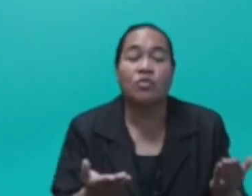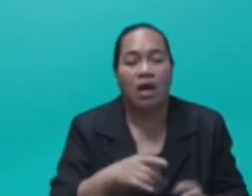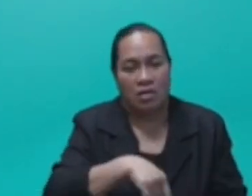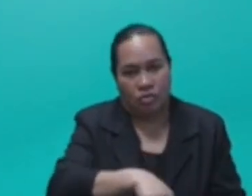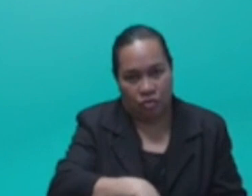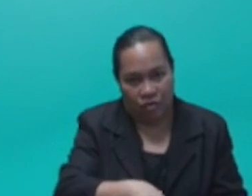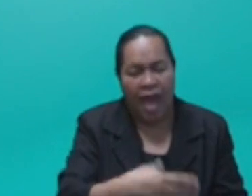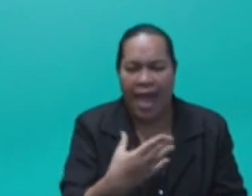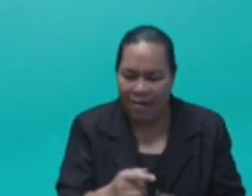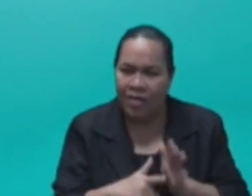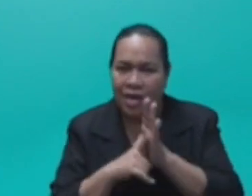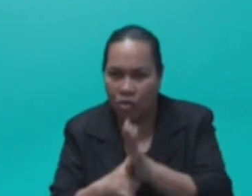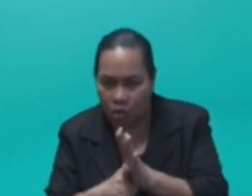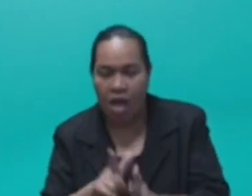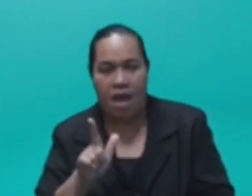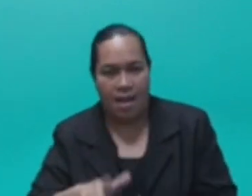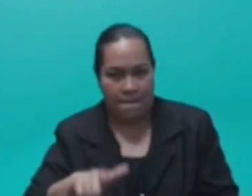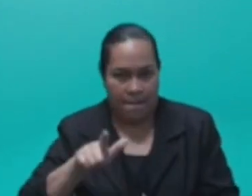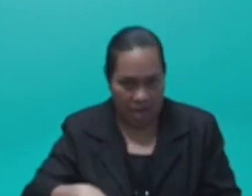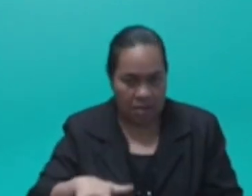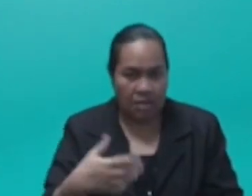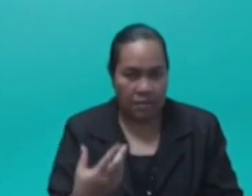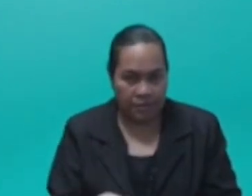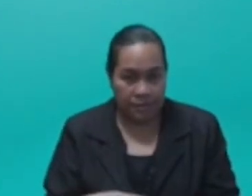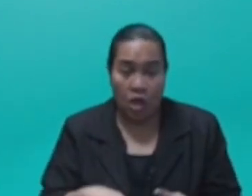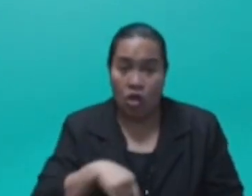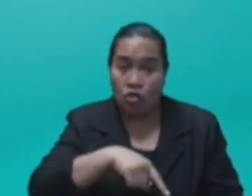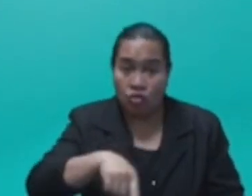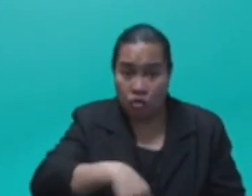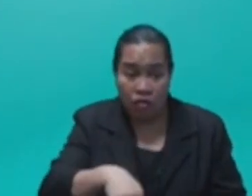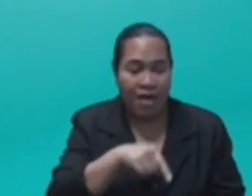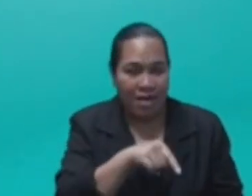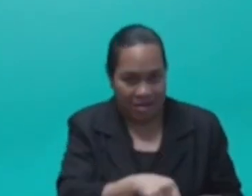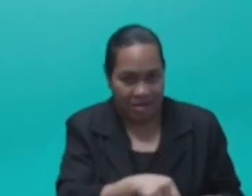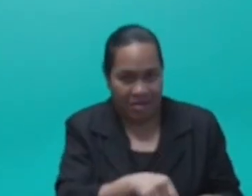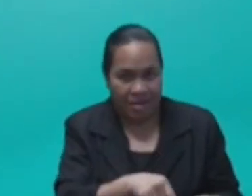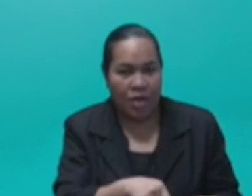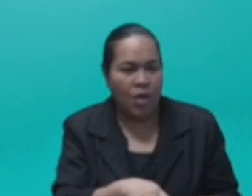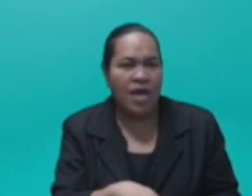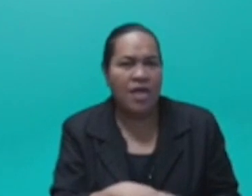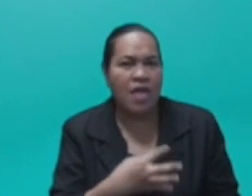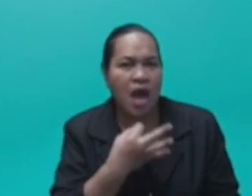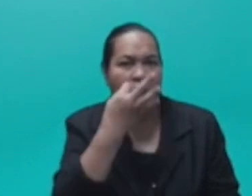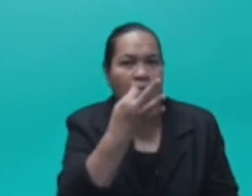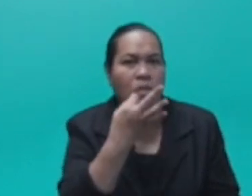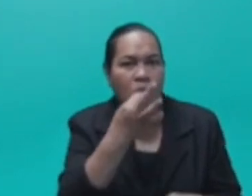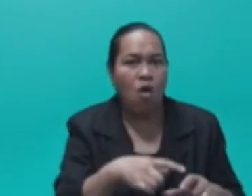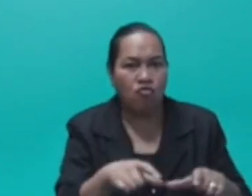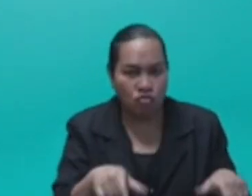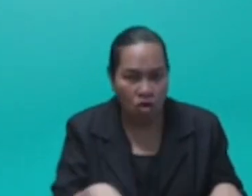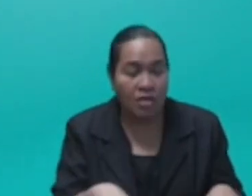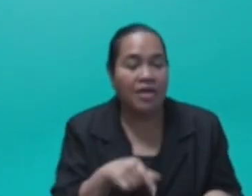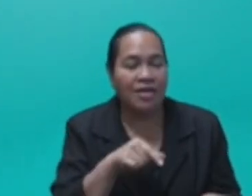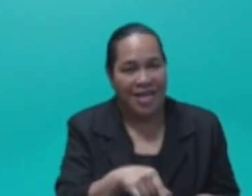has an office in Lautoka and Lambasa. Suva is the home of Supreme Court and the Court of Appeal, while the higher courts are also located in